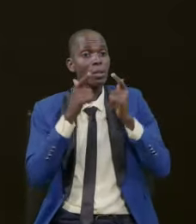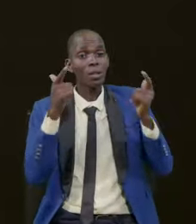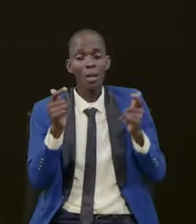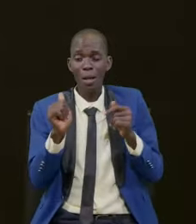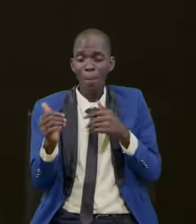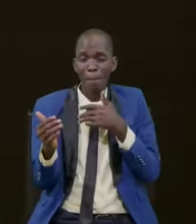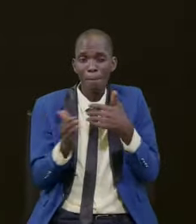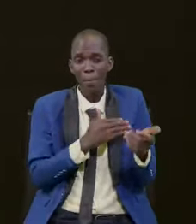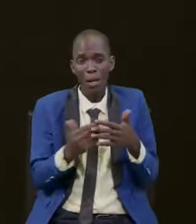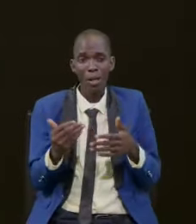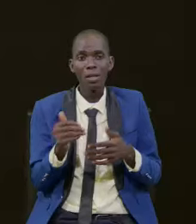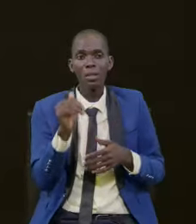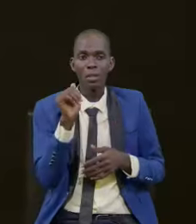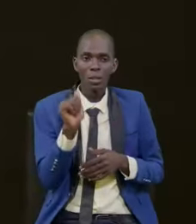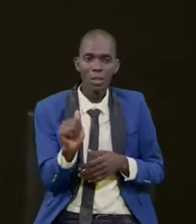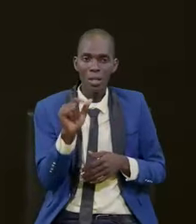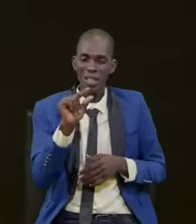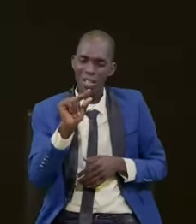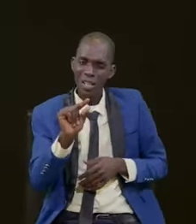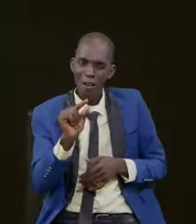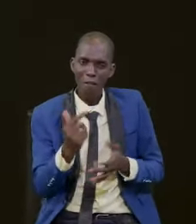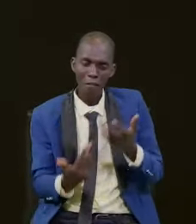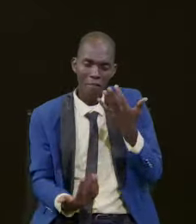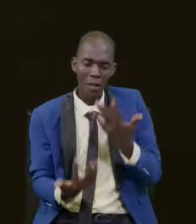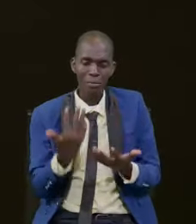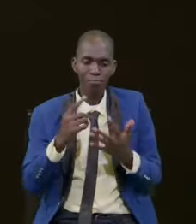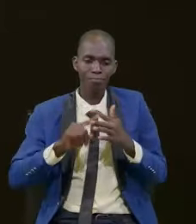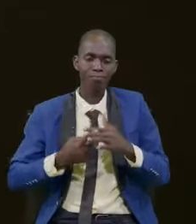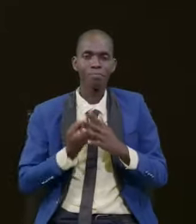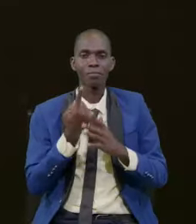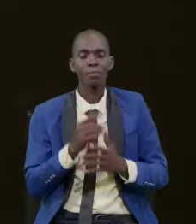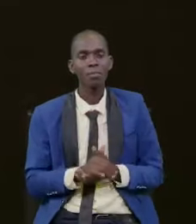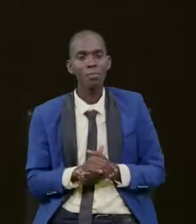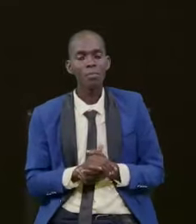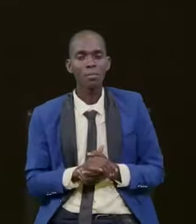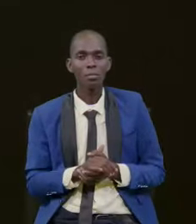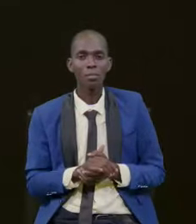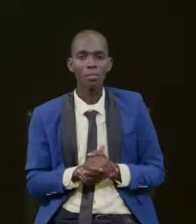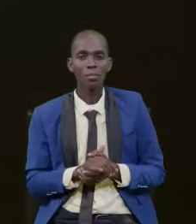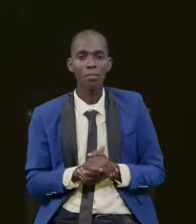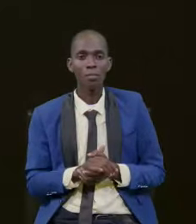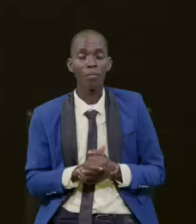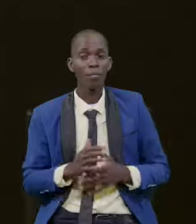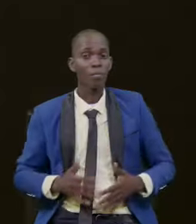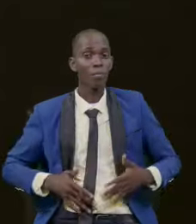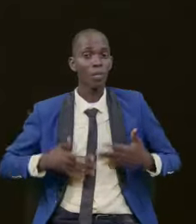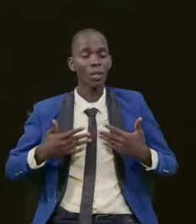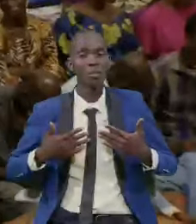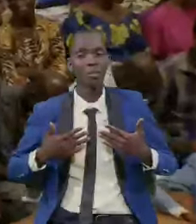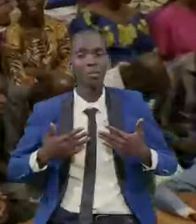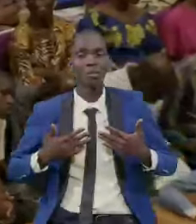a matter a little fire kindleth. Like, no